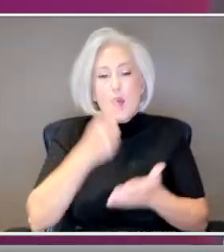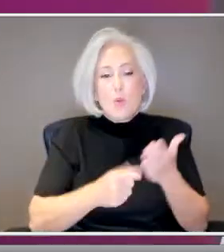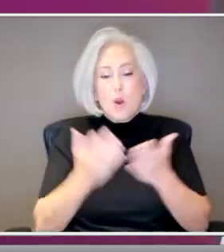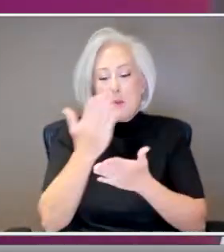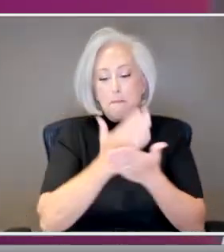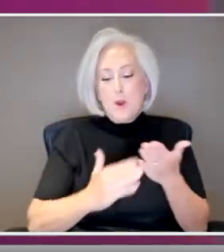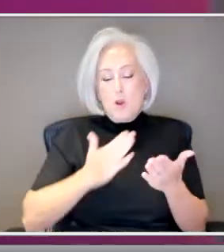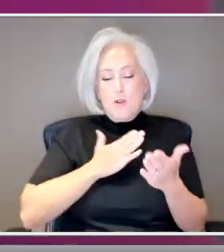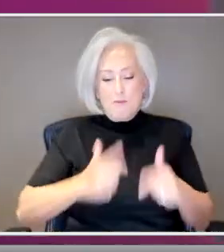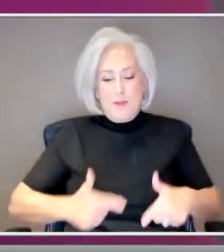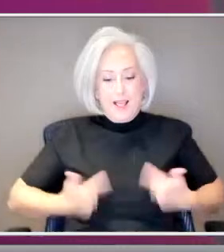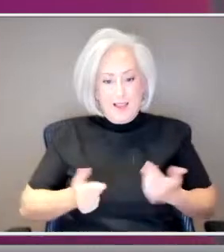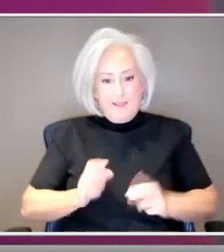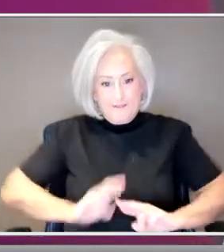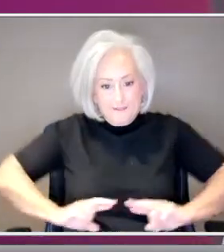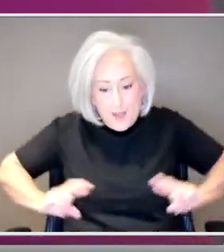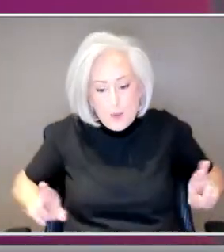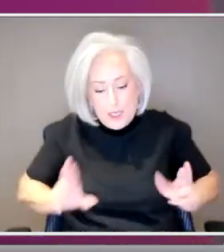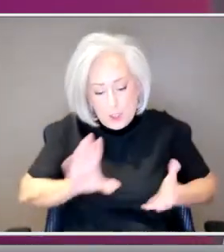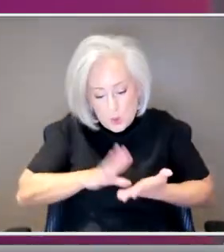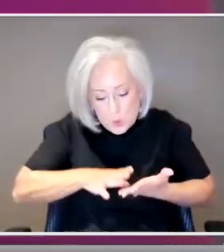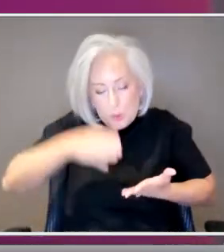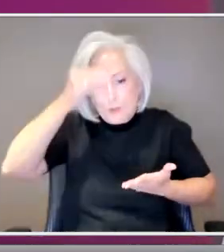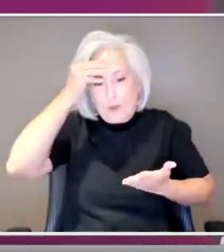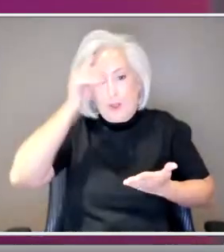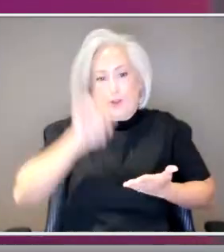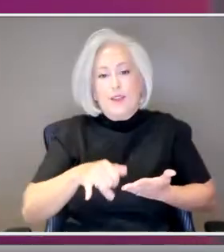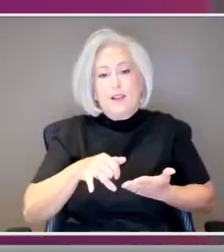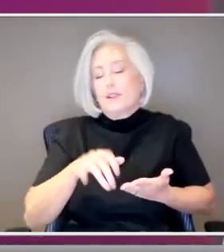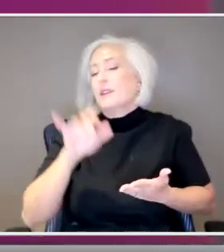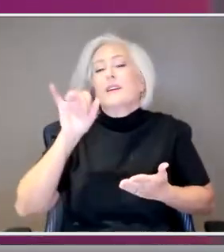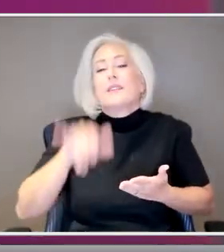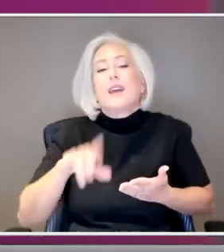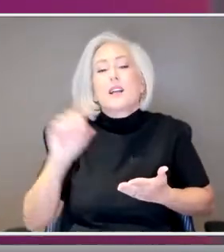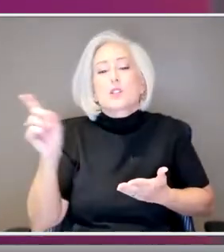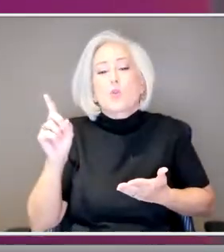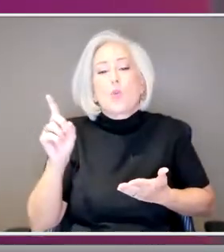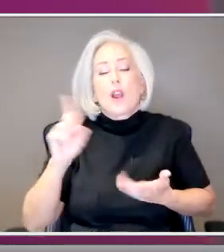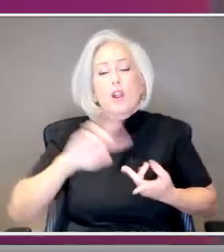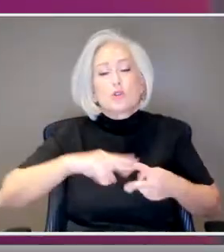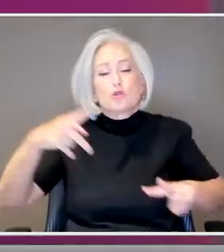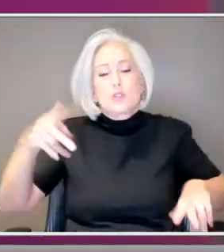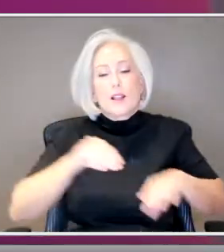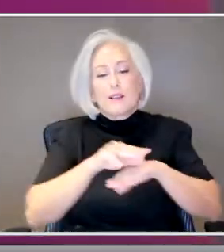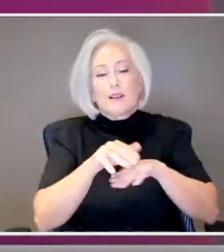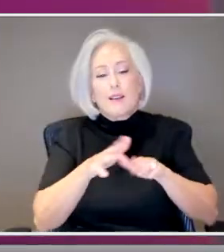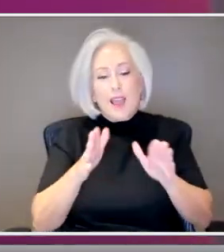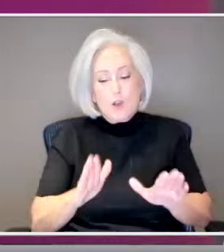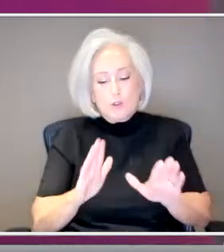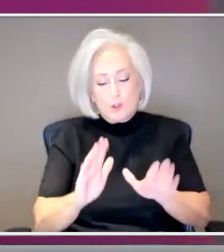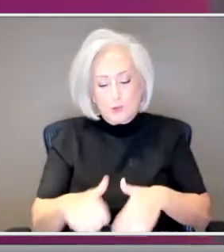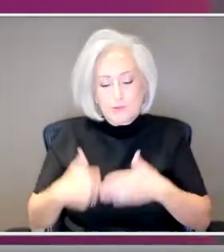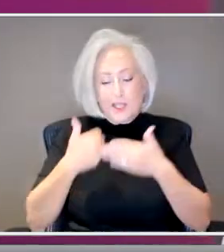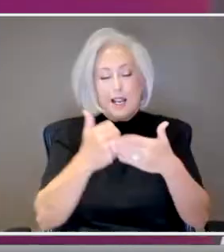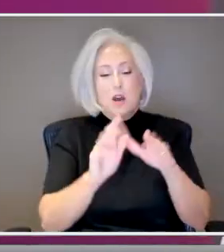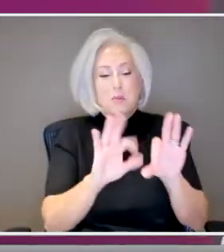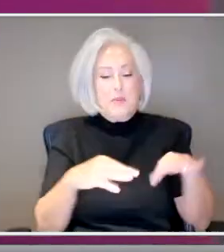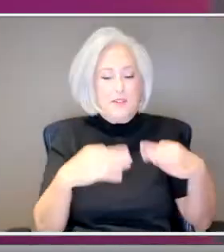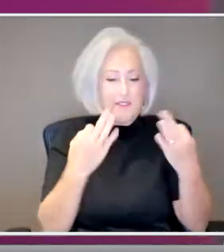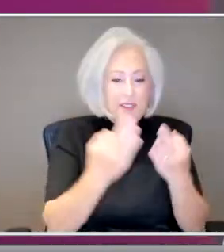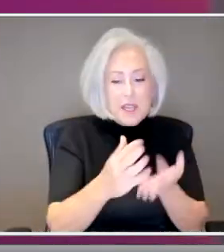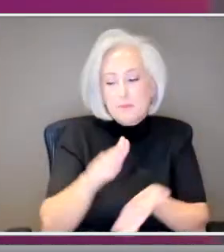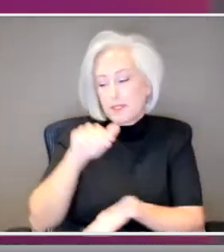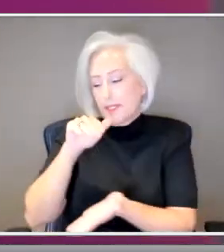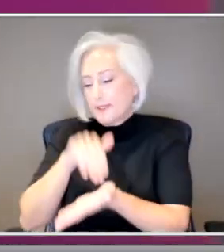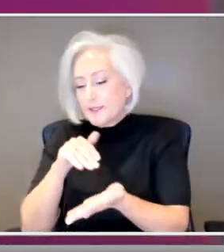ready to learn that information? And that's where genetic counselors are, is to help families, providers navigate that